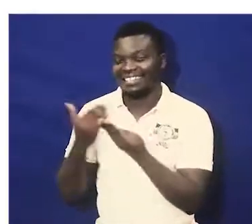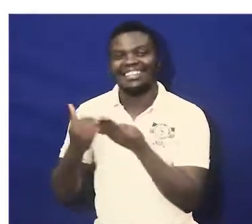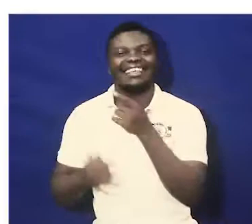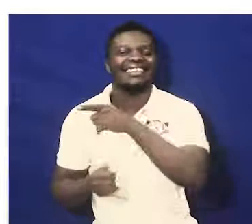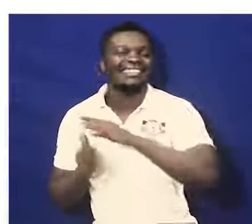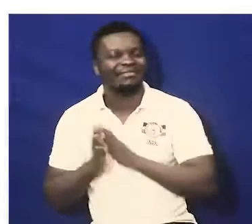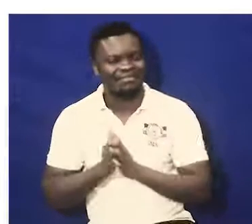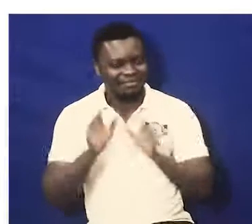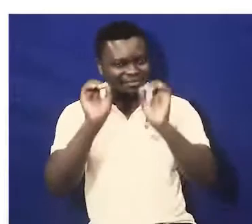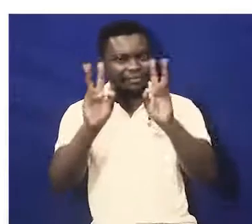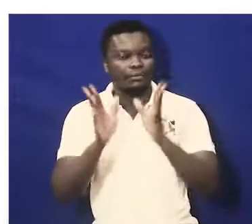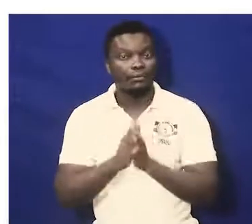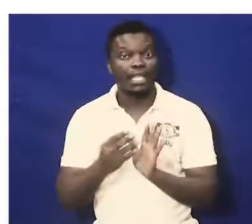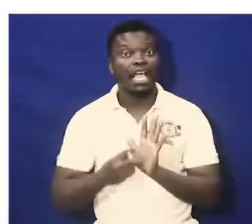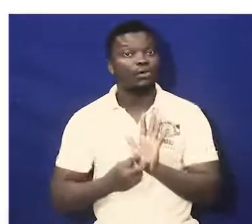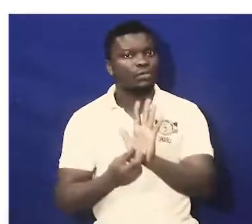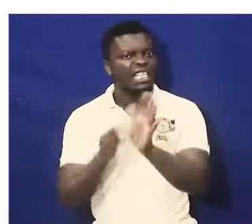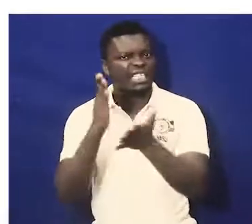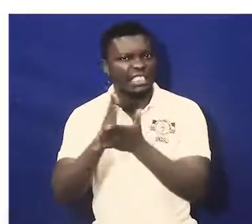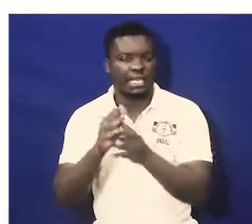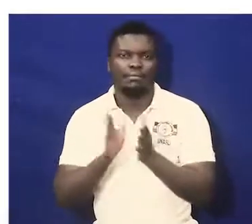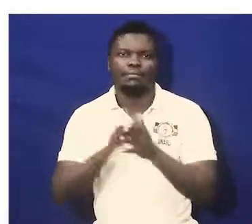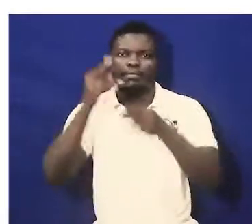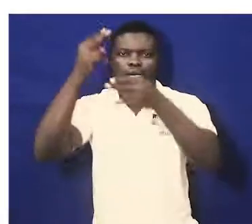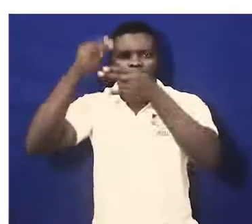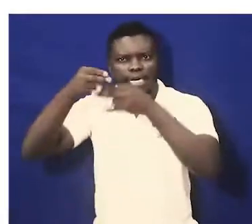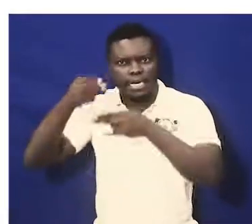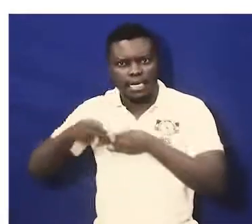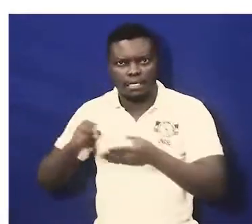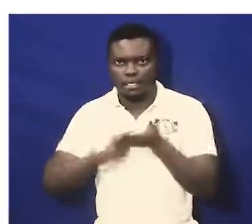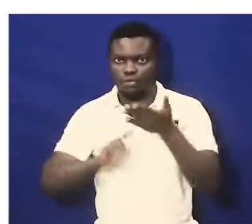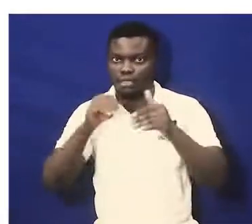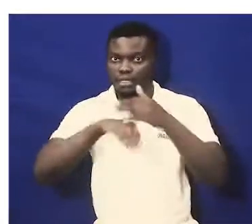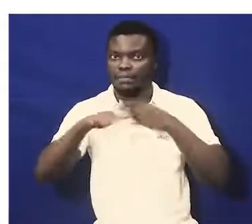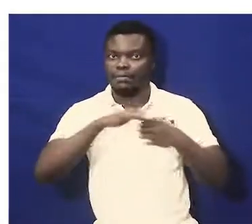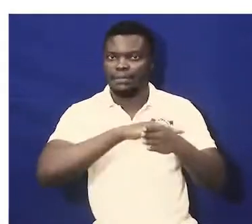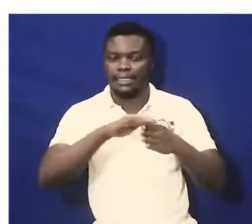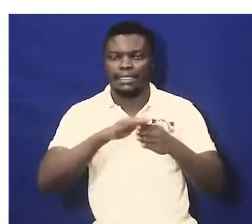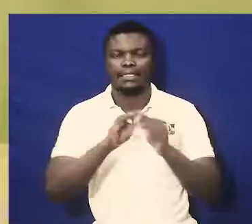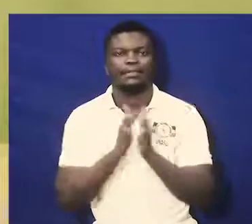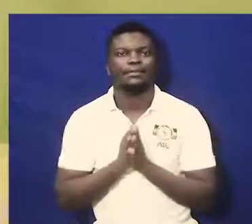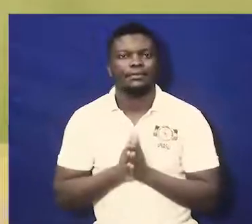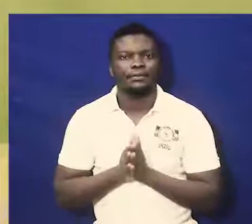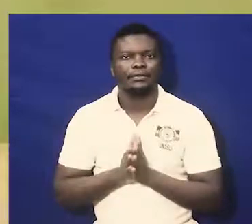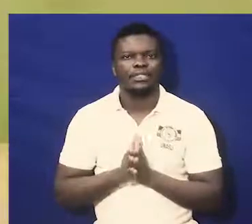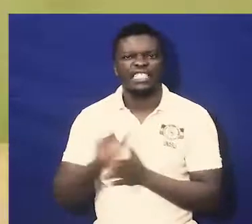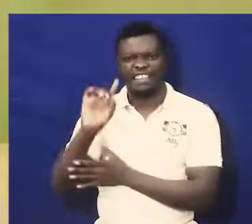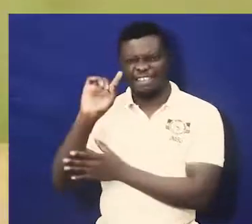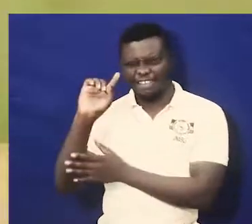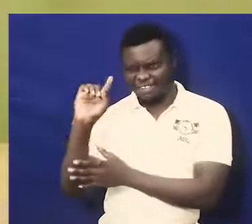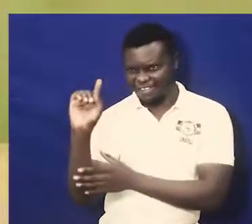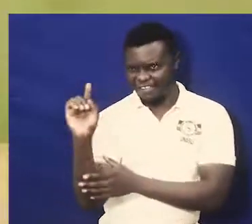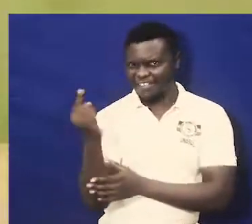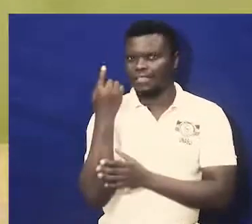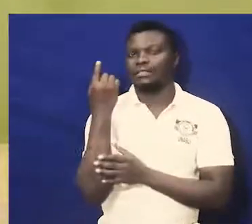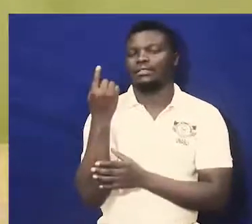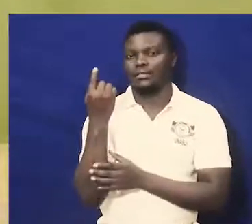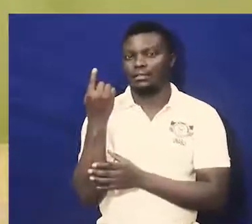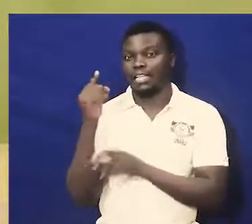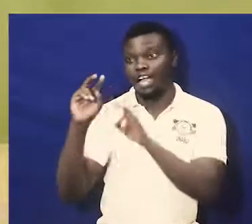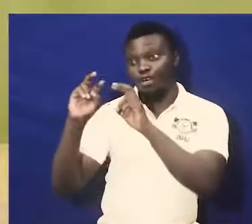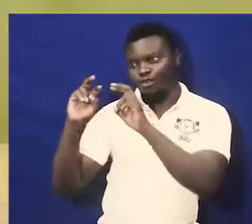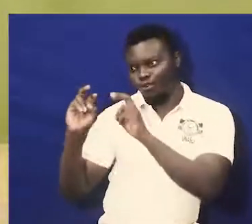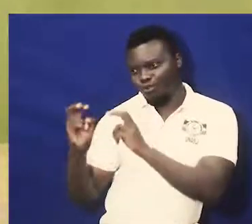Now, let me introduce some of the terms that are used in business. The first term we're going to look at